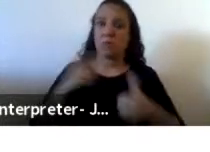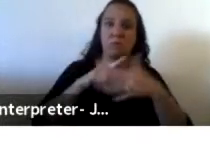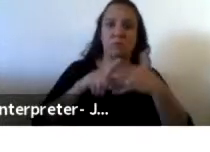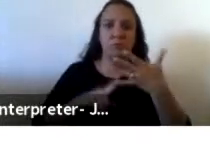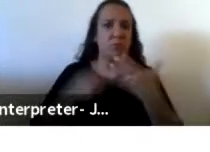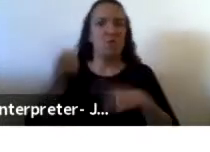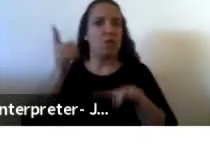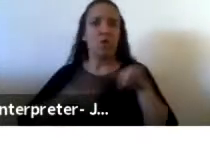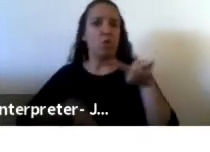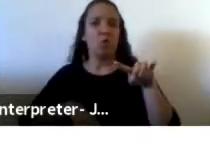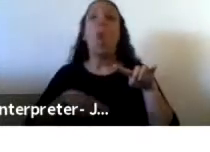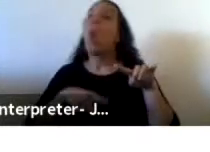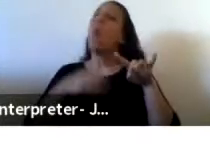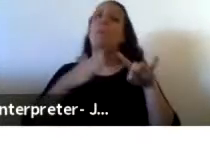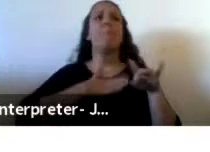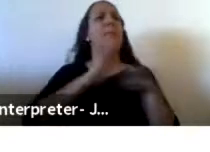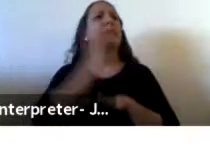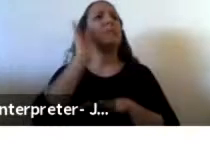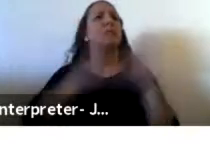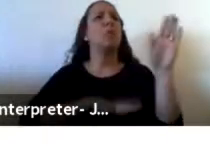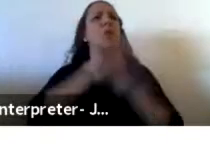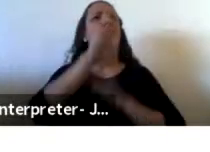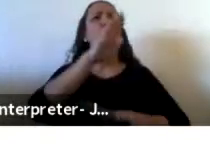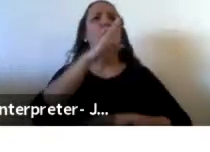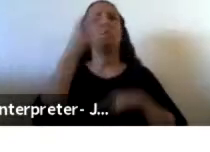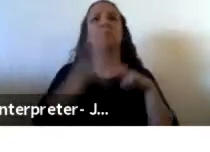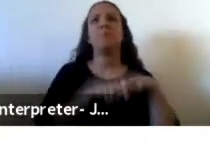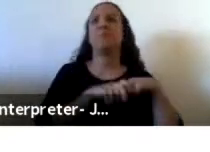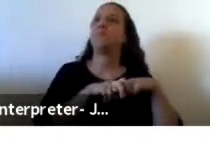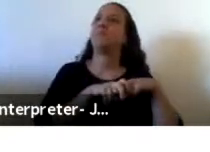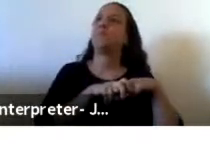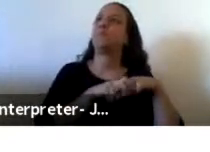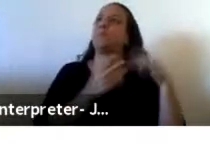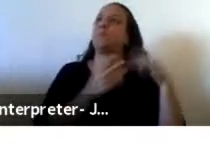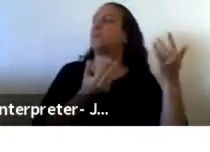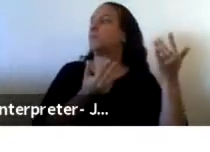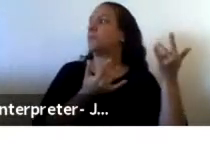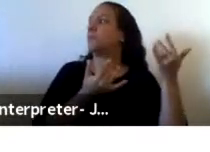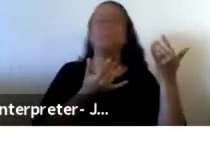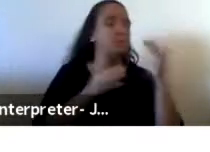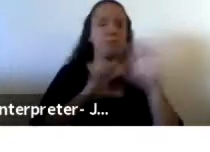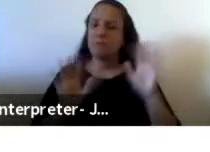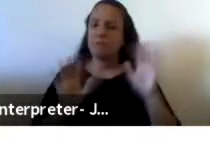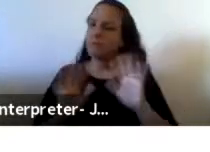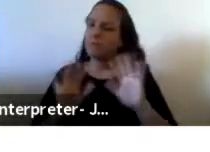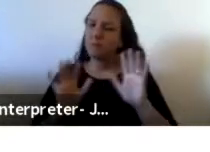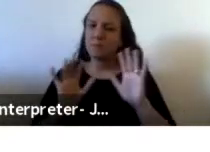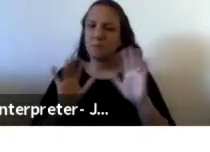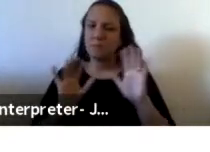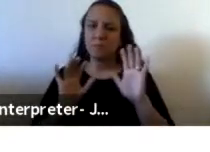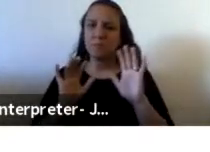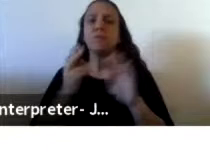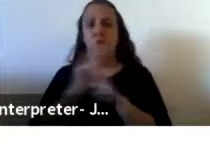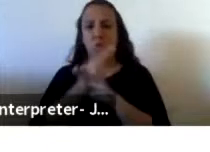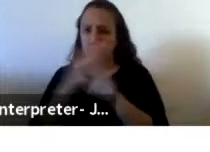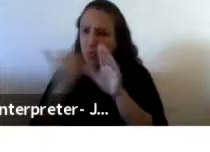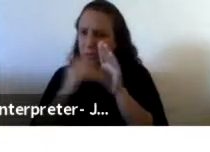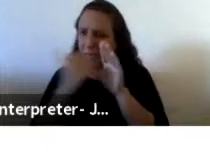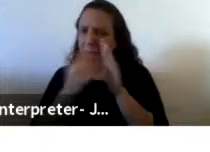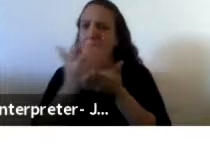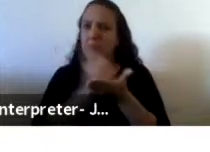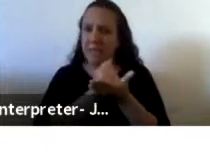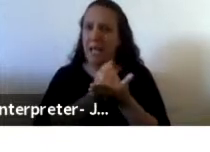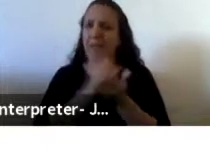down waiting for things to happen. Sometimes we have to take that initiative ourselves. Connect the dots with email. If you have not been gathering